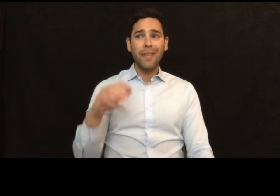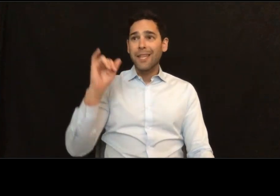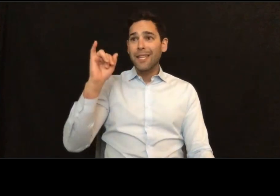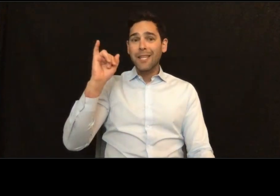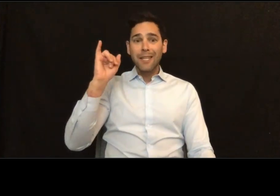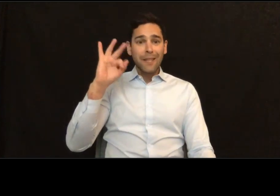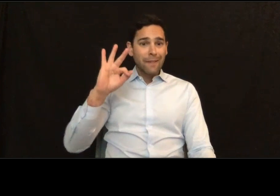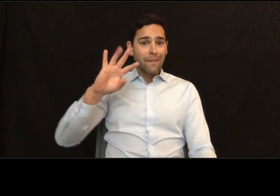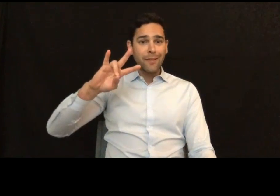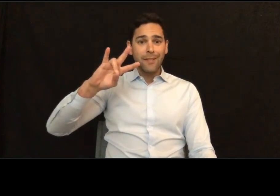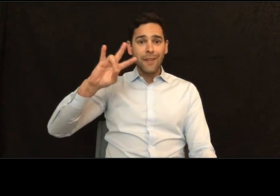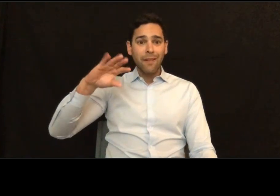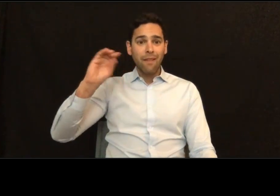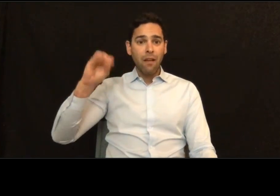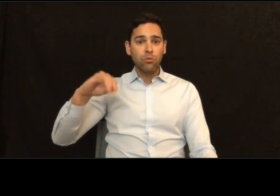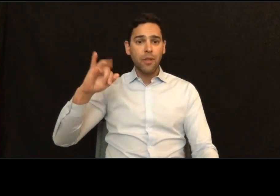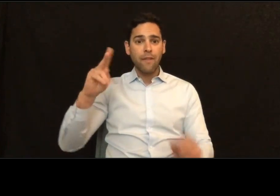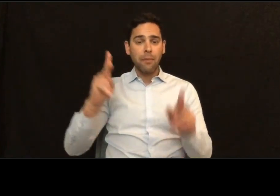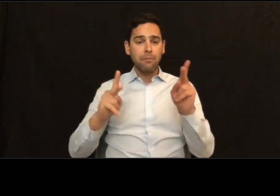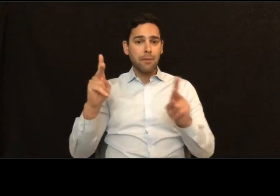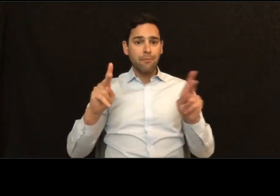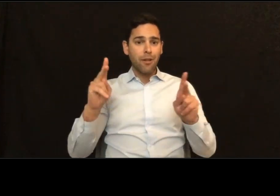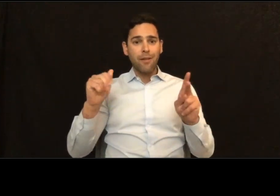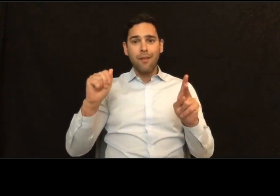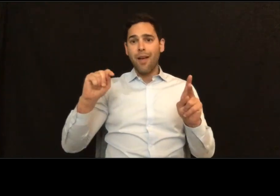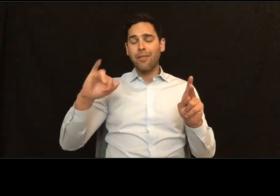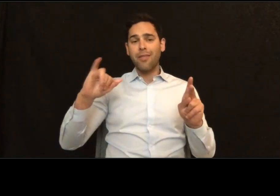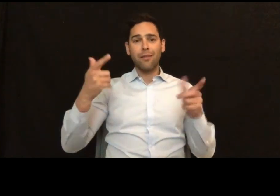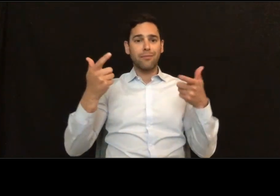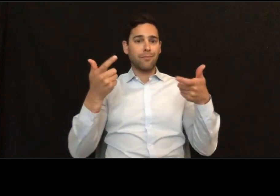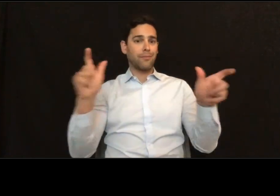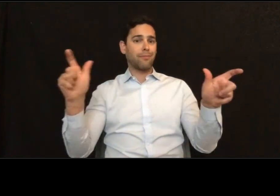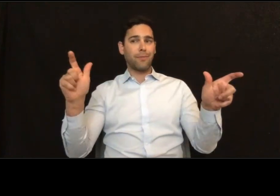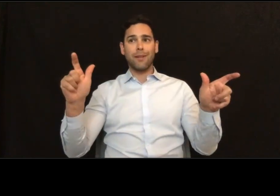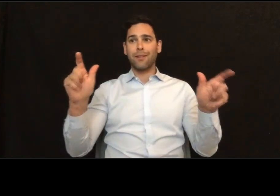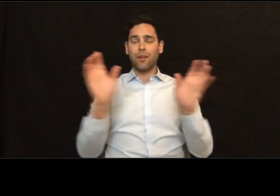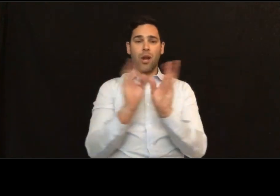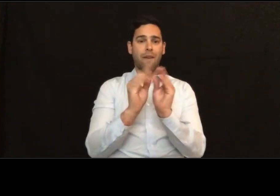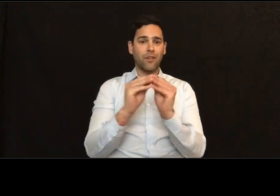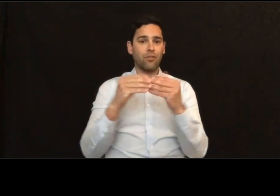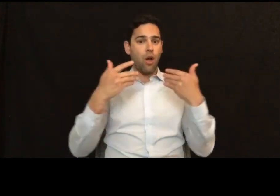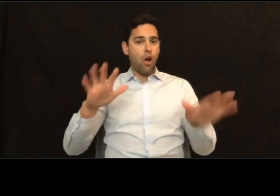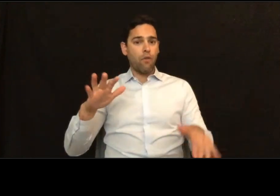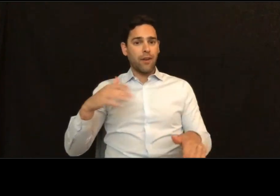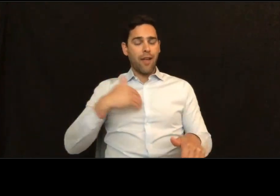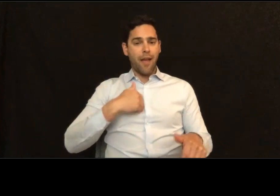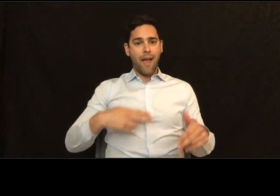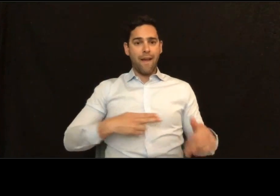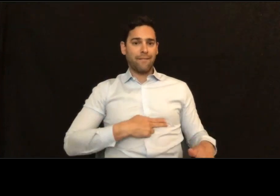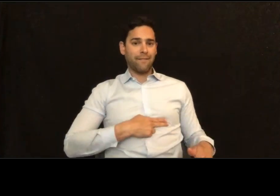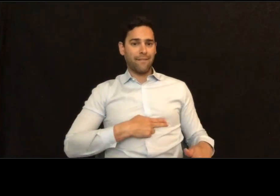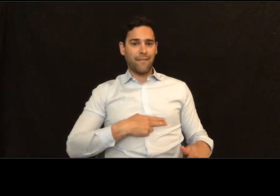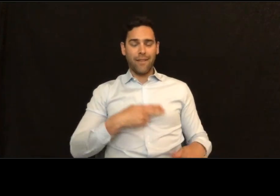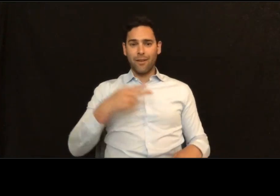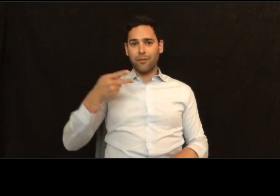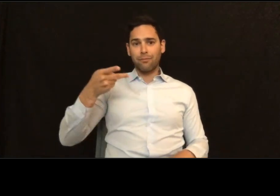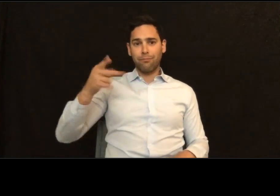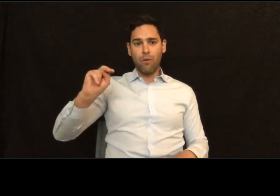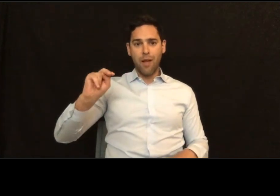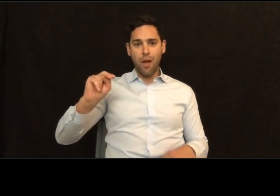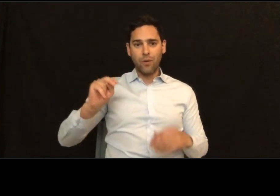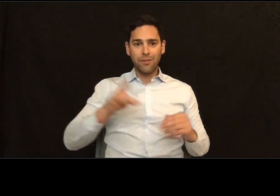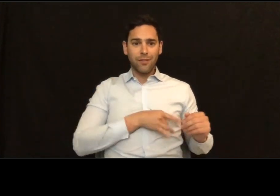giant conference already put a pronoun sticker on their name tag, and then we don't bug anybody who didn't do it,